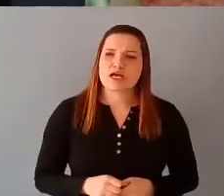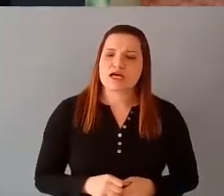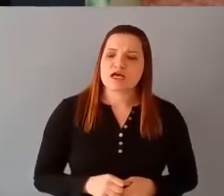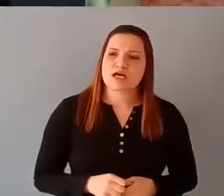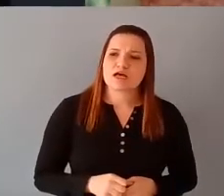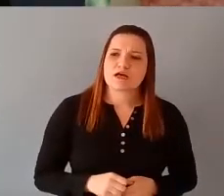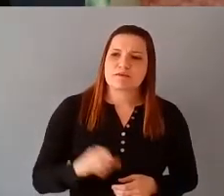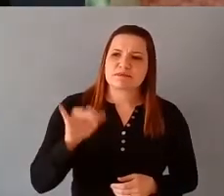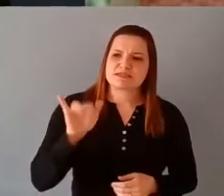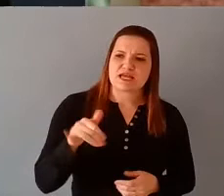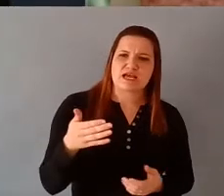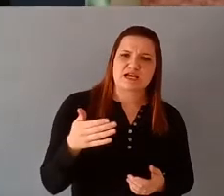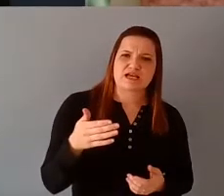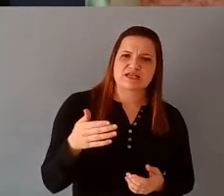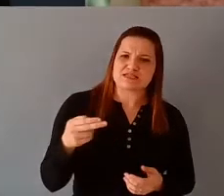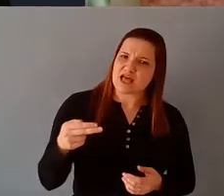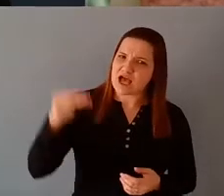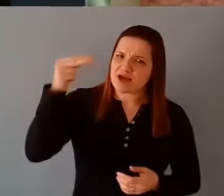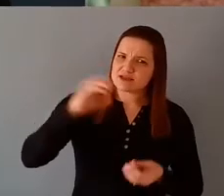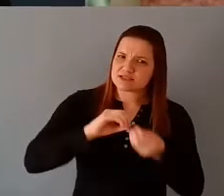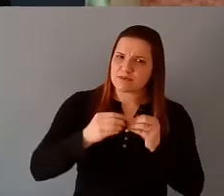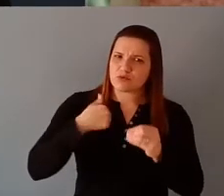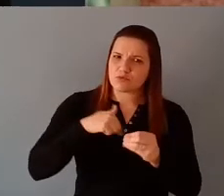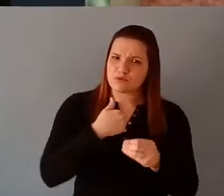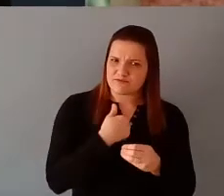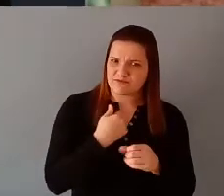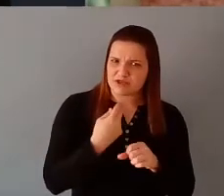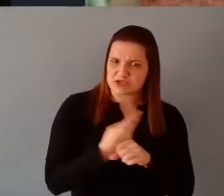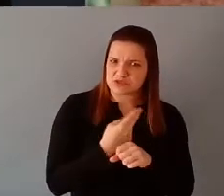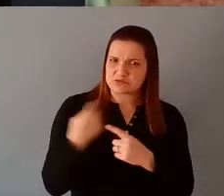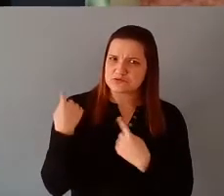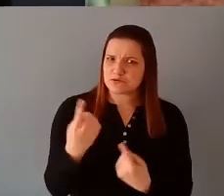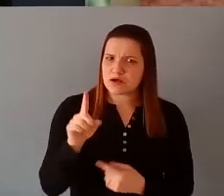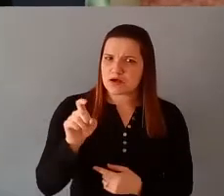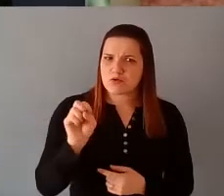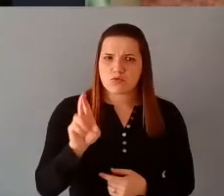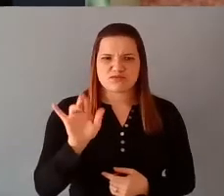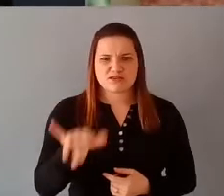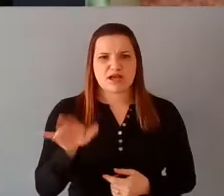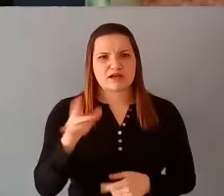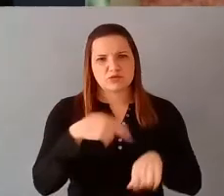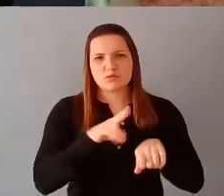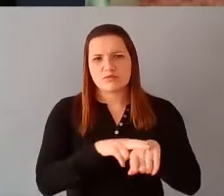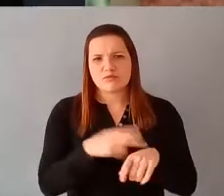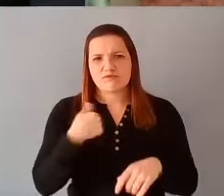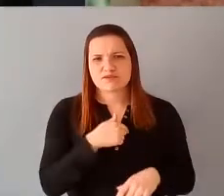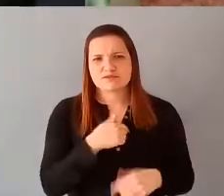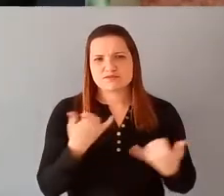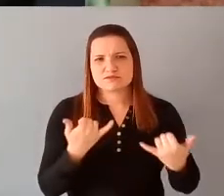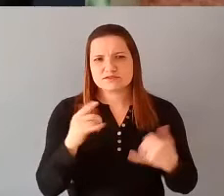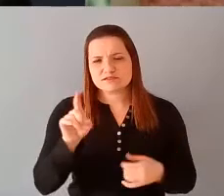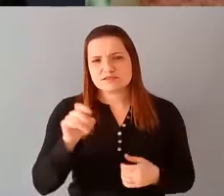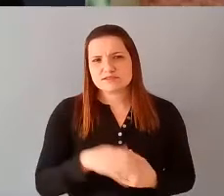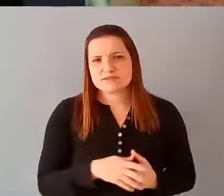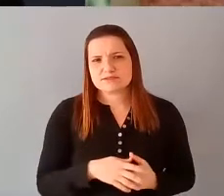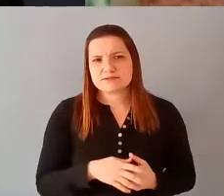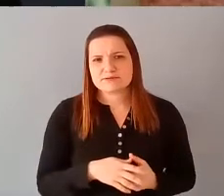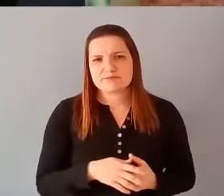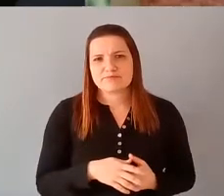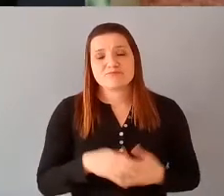that the highest number we've had in use in a while, or is that about normal? This time of